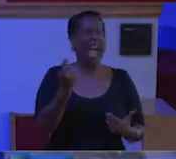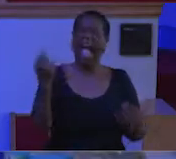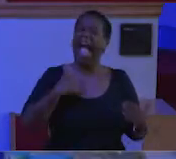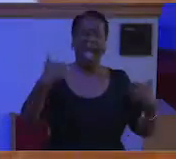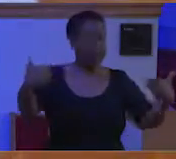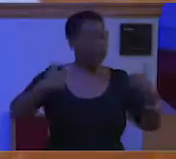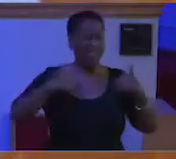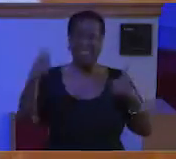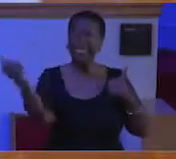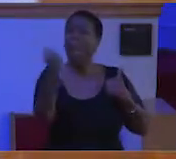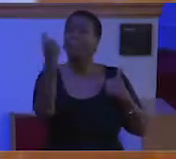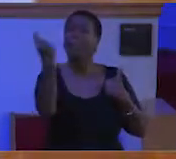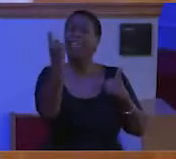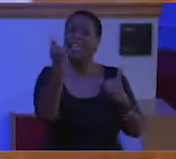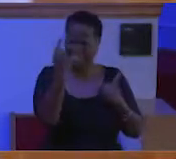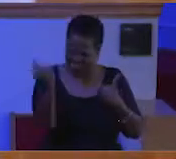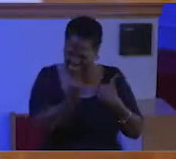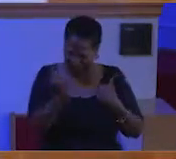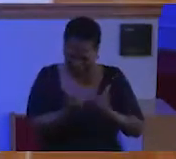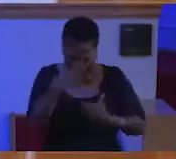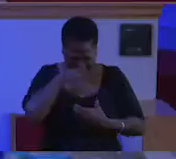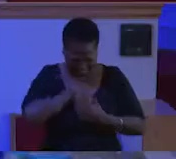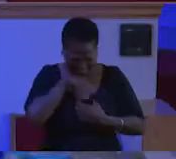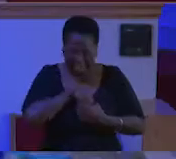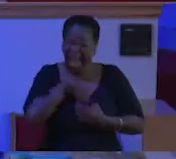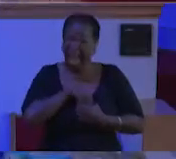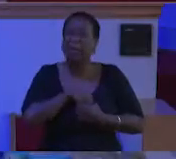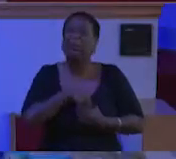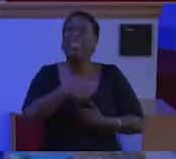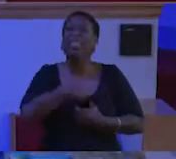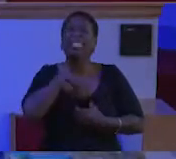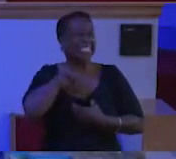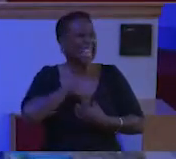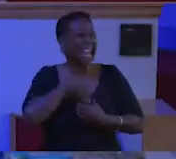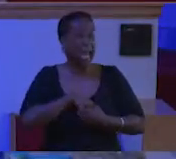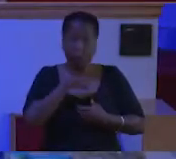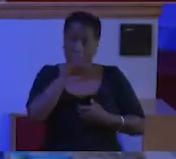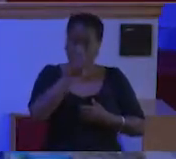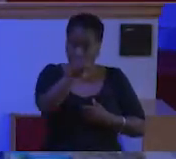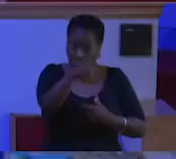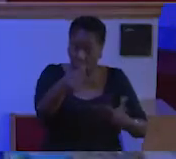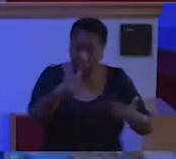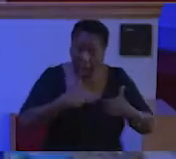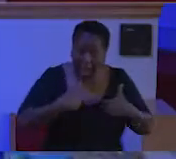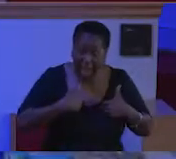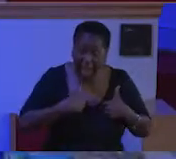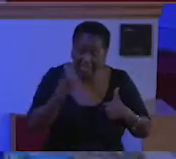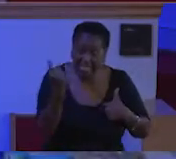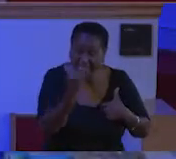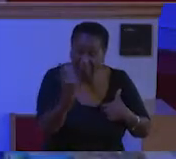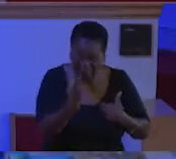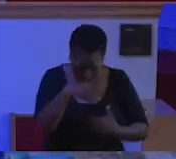God, something within me. Do you have?